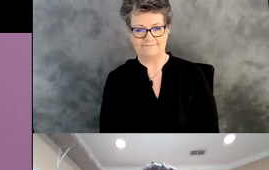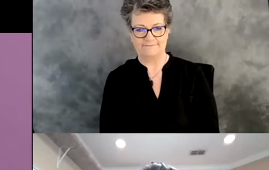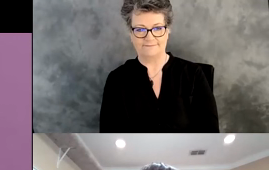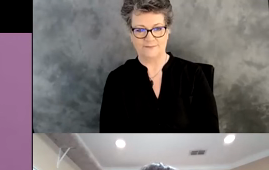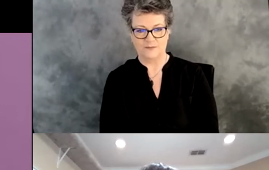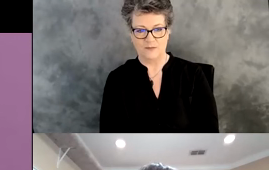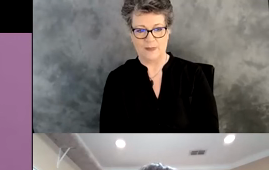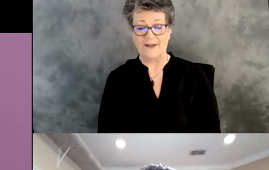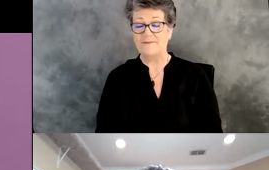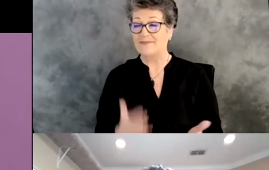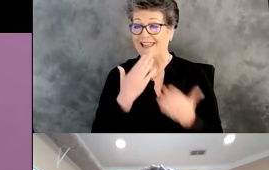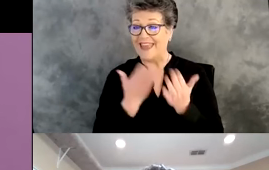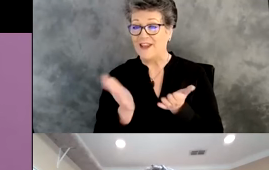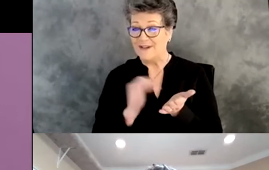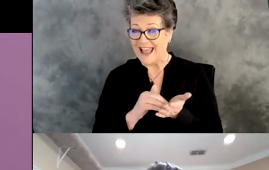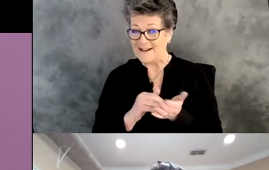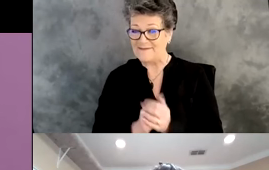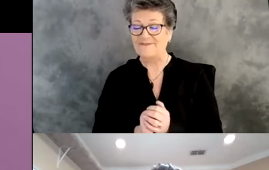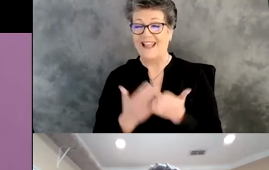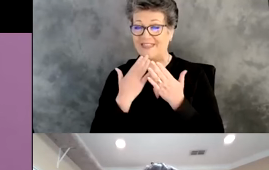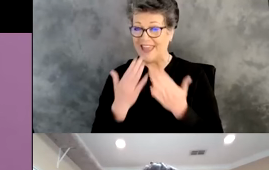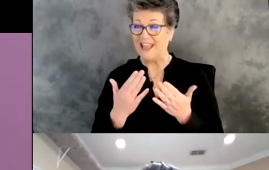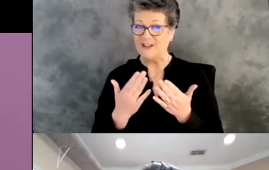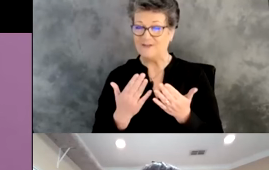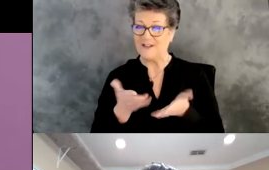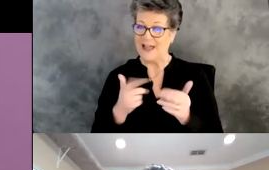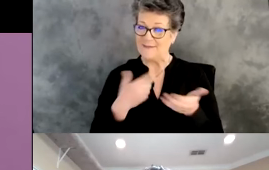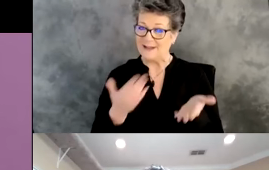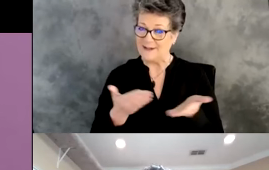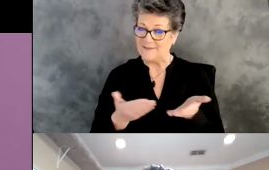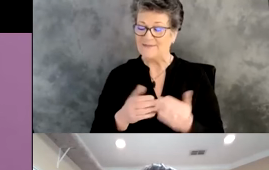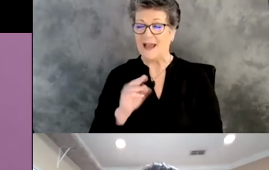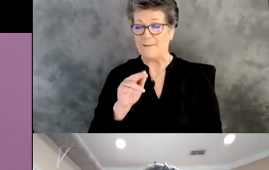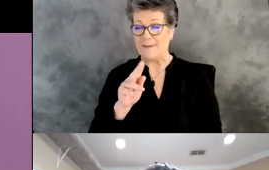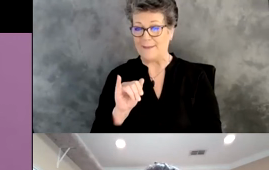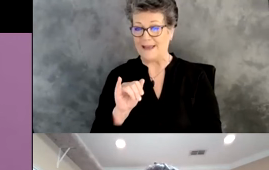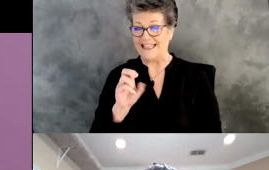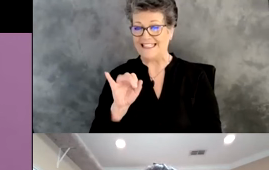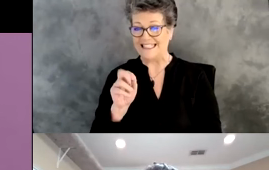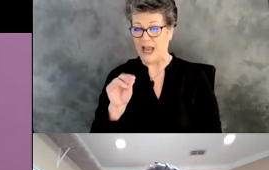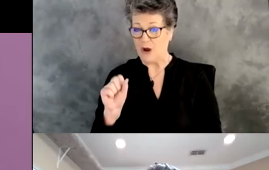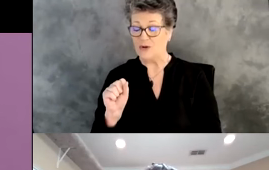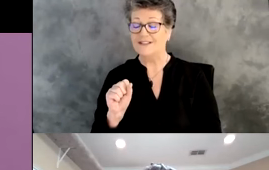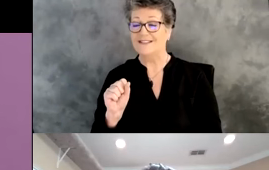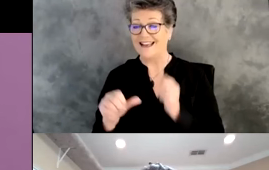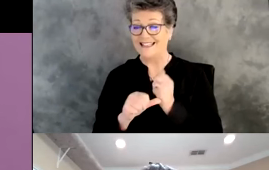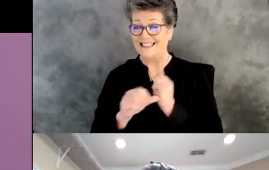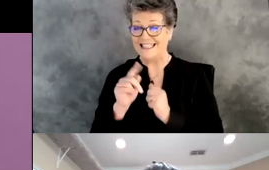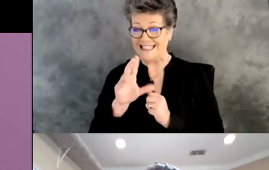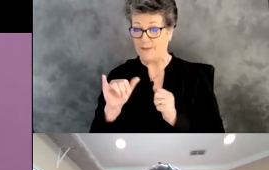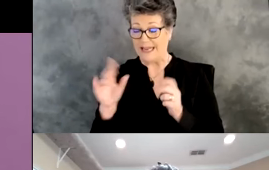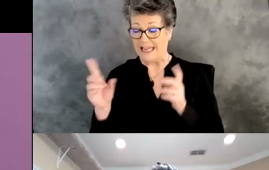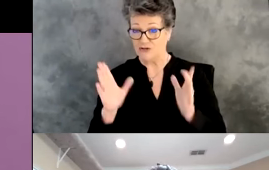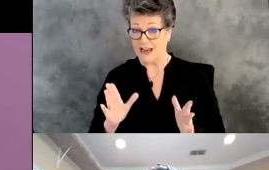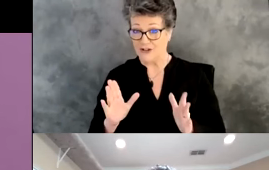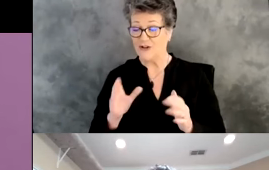All right, thanks again, everyone. Thanks for having me here today. My name is Bambi Cisneros, and I'm the Assistant Deputy Director for Managed Care under our Healthcare